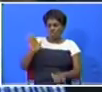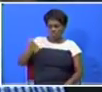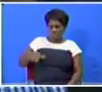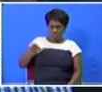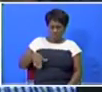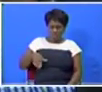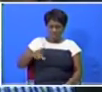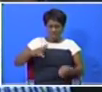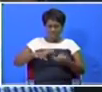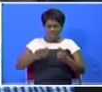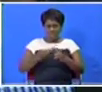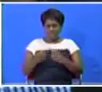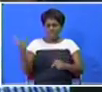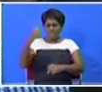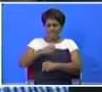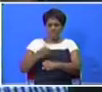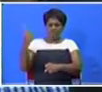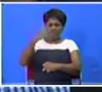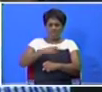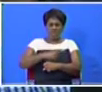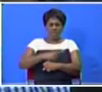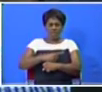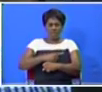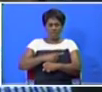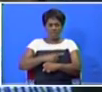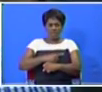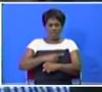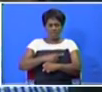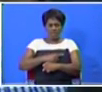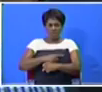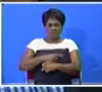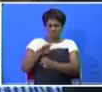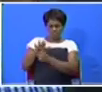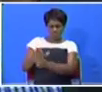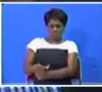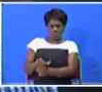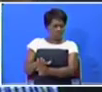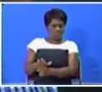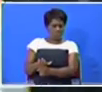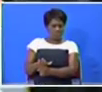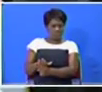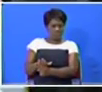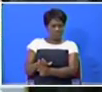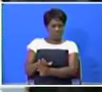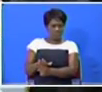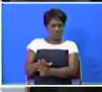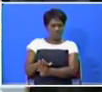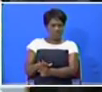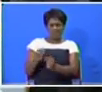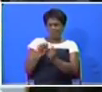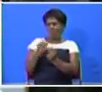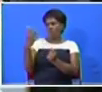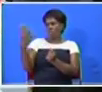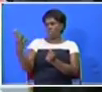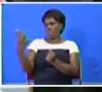I relate with them on a daily basis. The issues of intimidation, it is an issue of campaigning. A total of 14